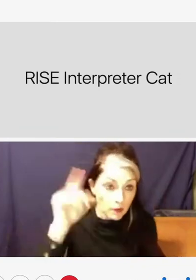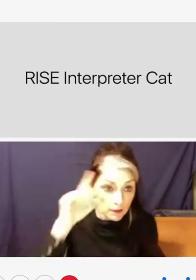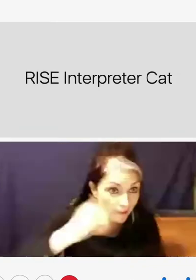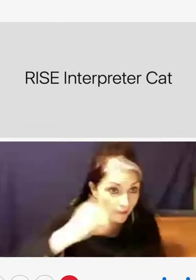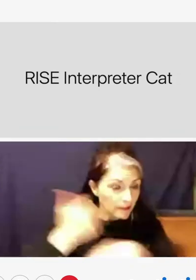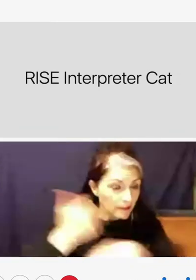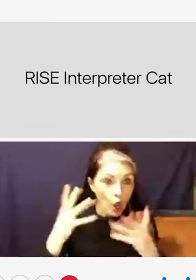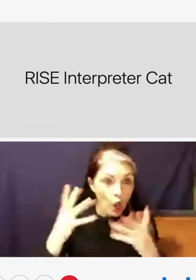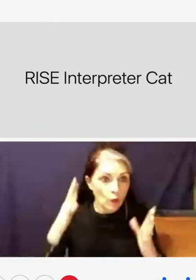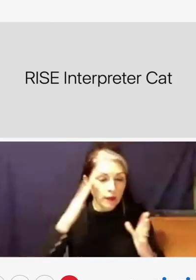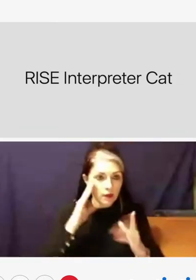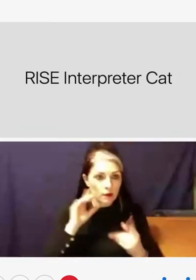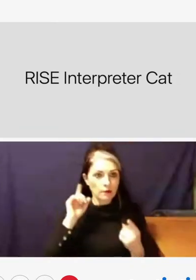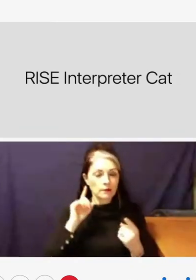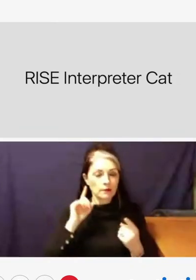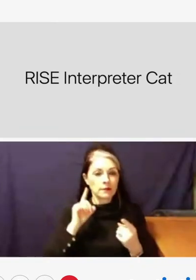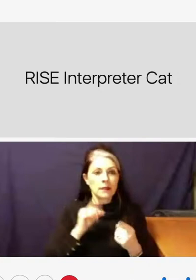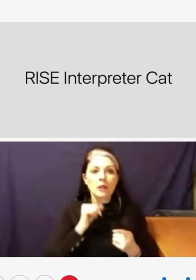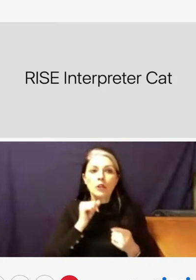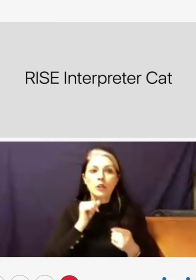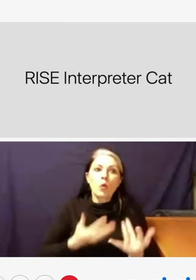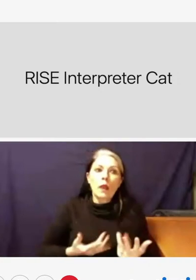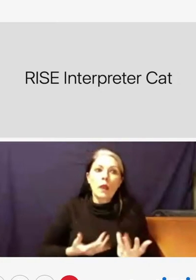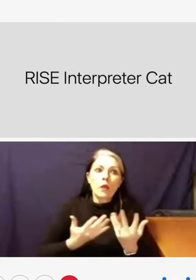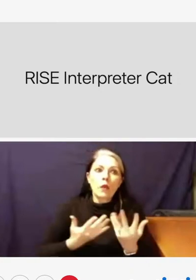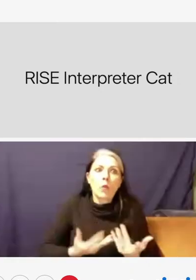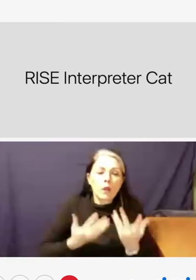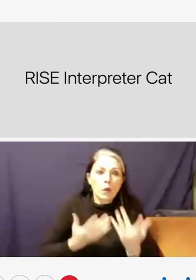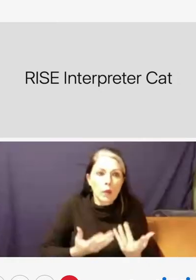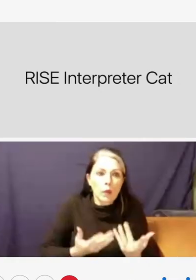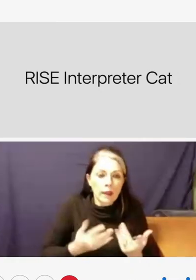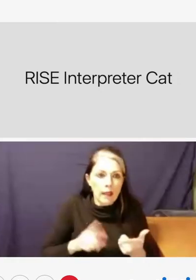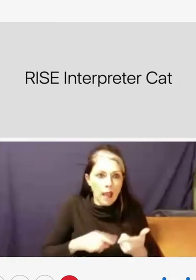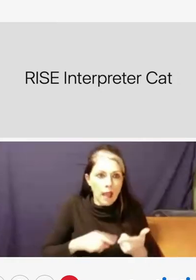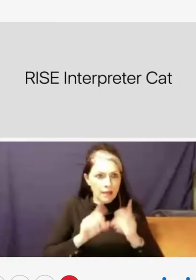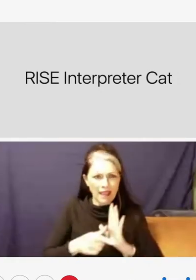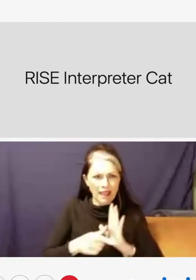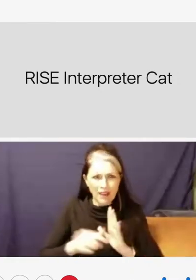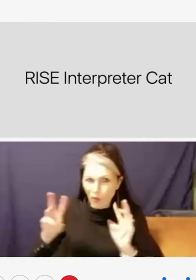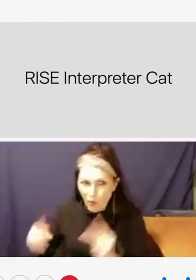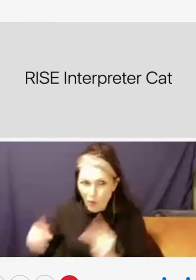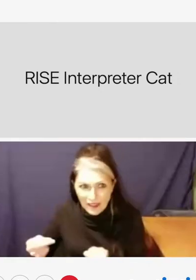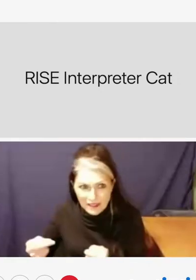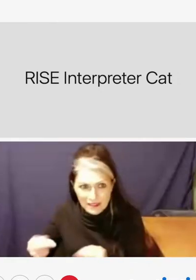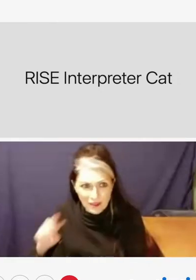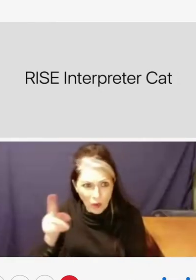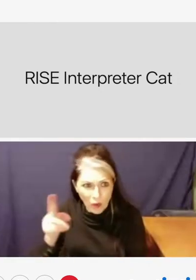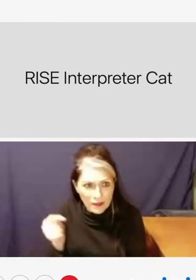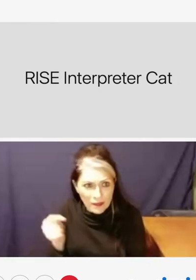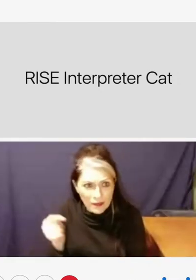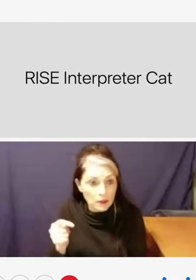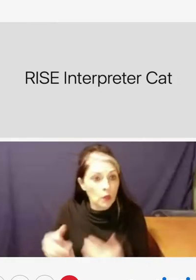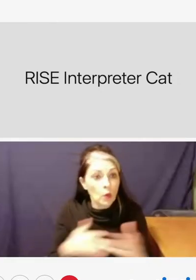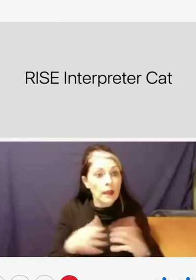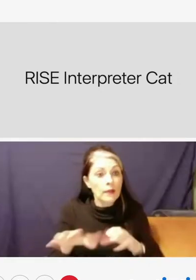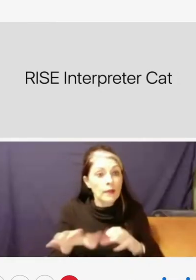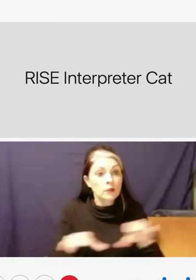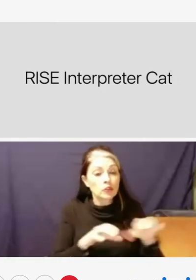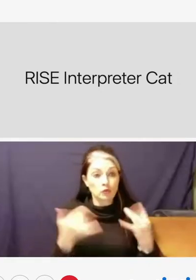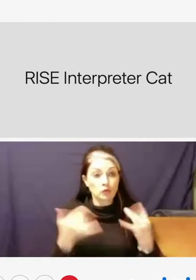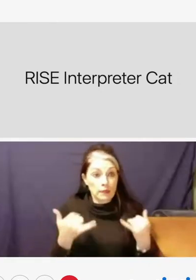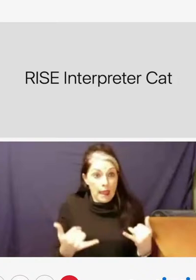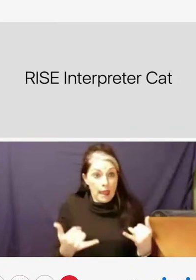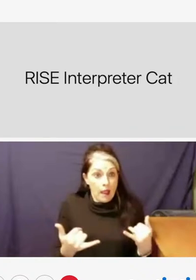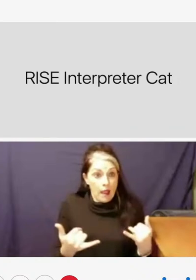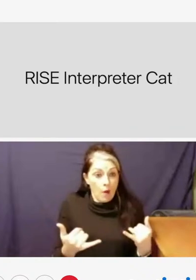roll out the our plan and saying what you know so anything we can do to just flash some lights and say